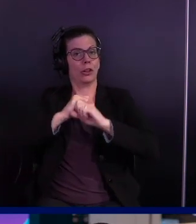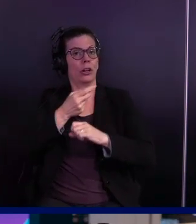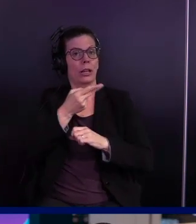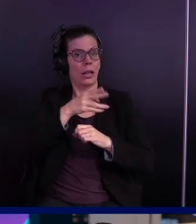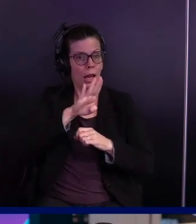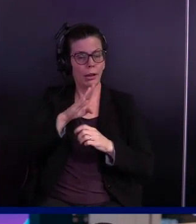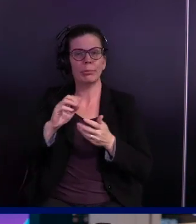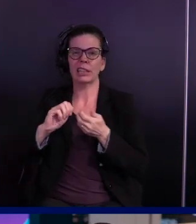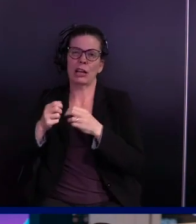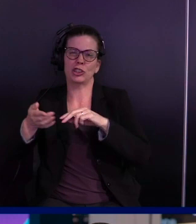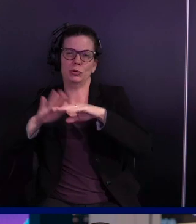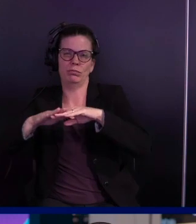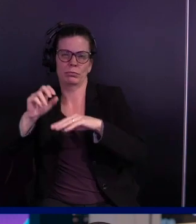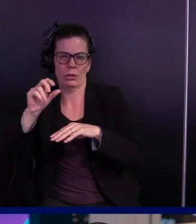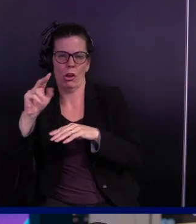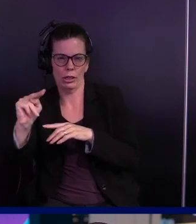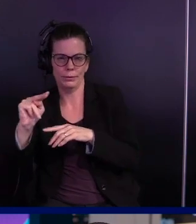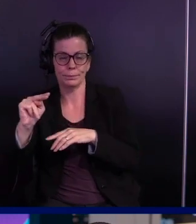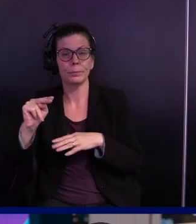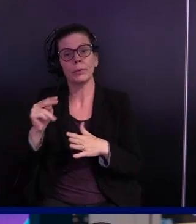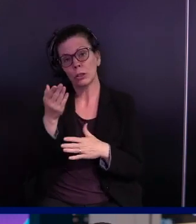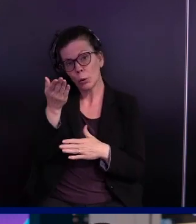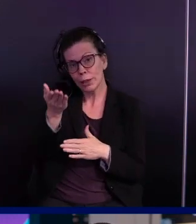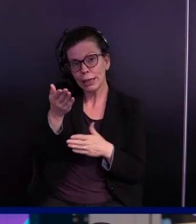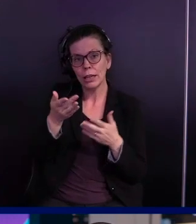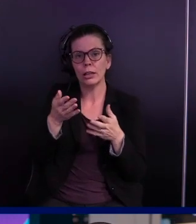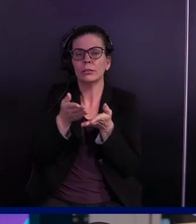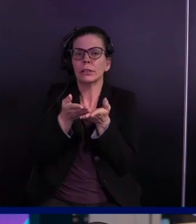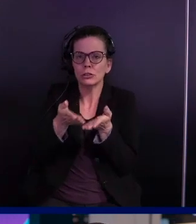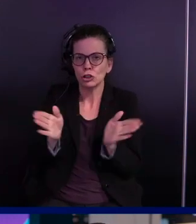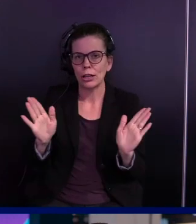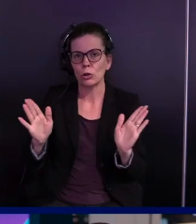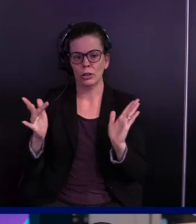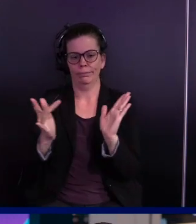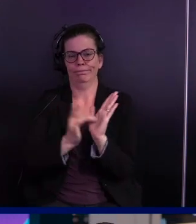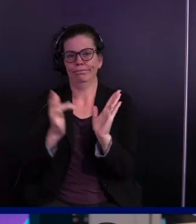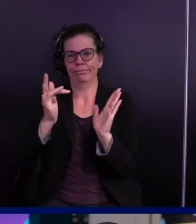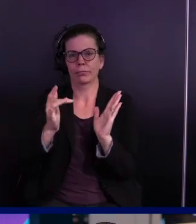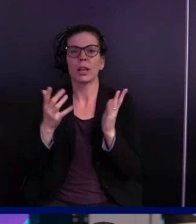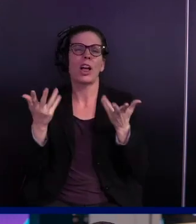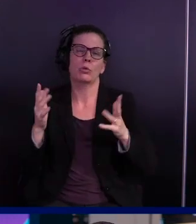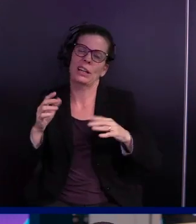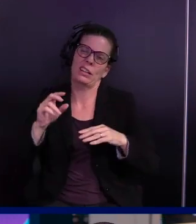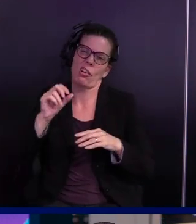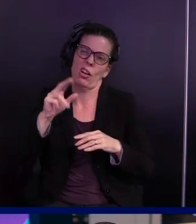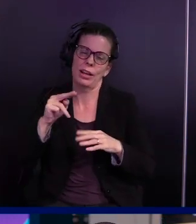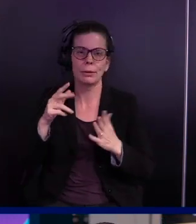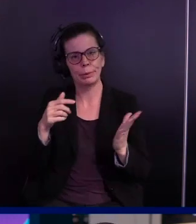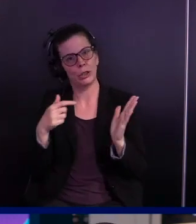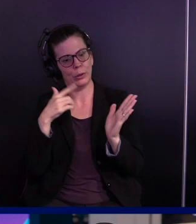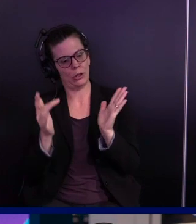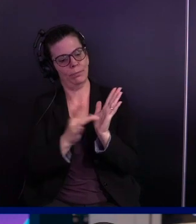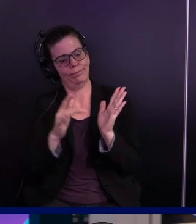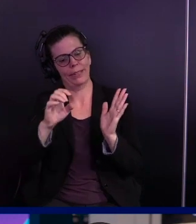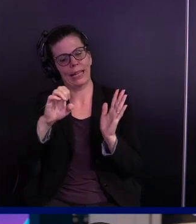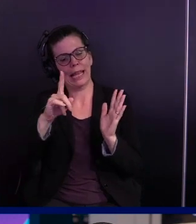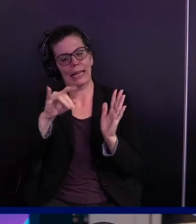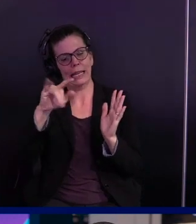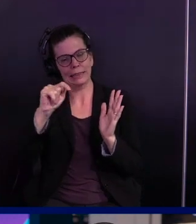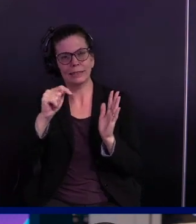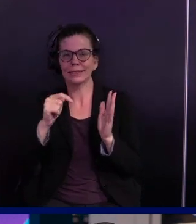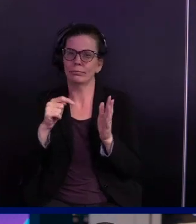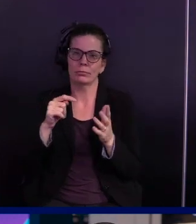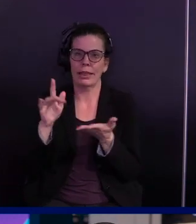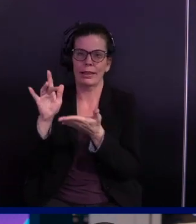it on, right? So you can go here to General, and right now we have it already on, but you will go to click on Edit, and it's as simple